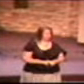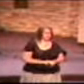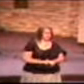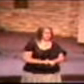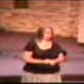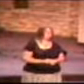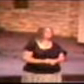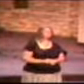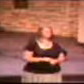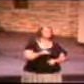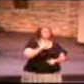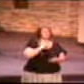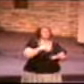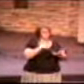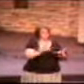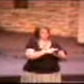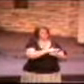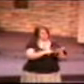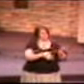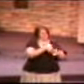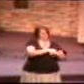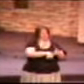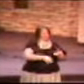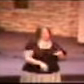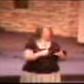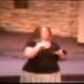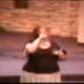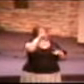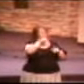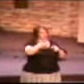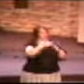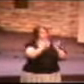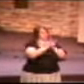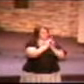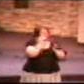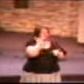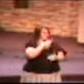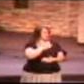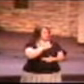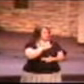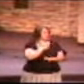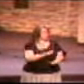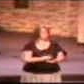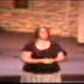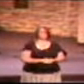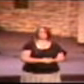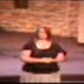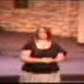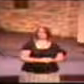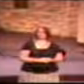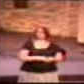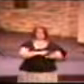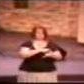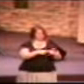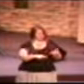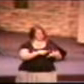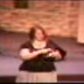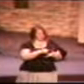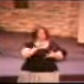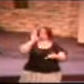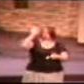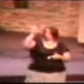And I'd like to offer three simple ways to think about this prayer this morning if you'll allow. Three simple words. Your